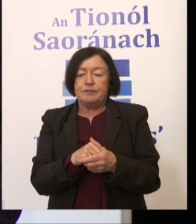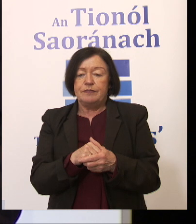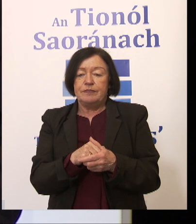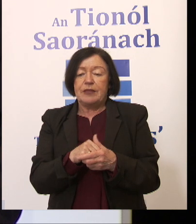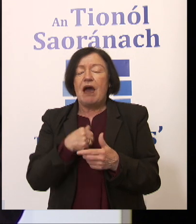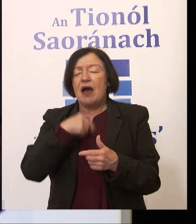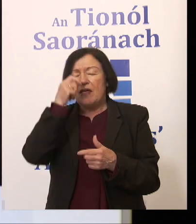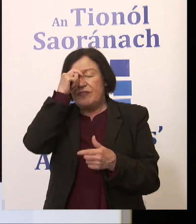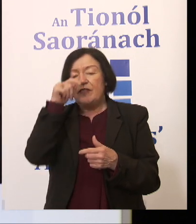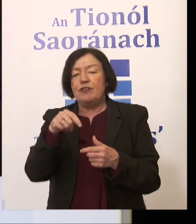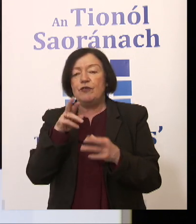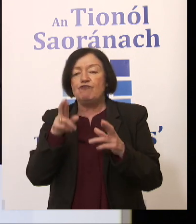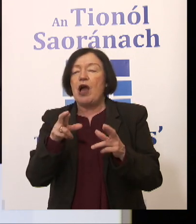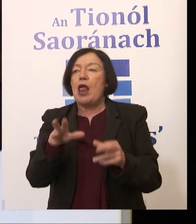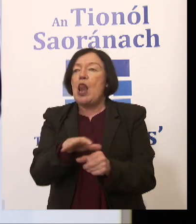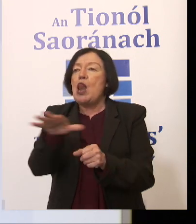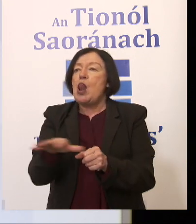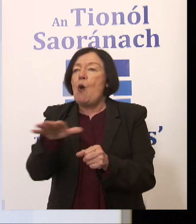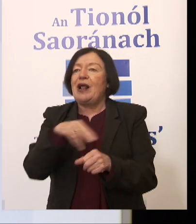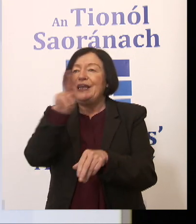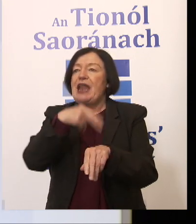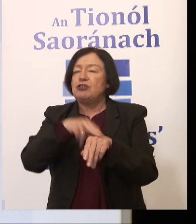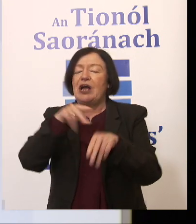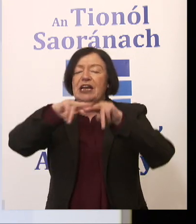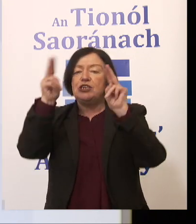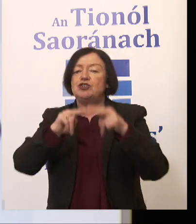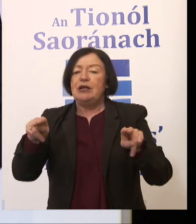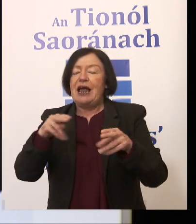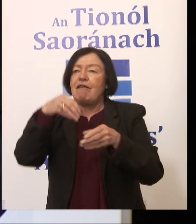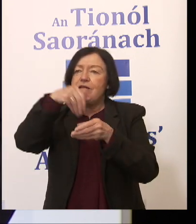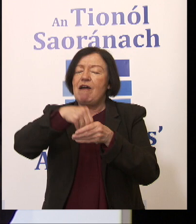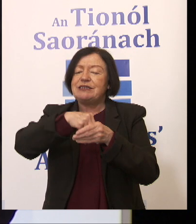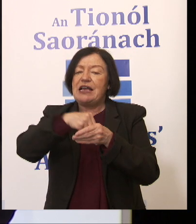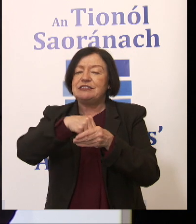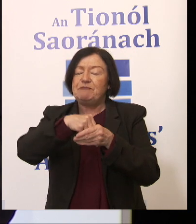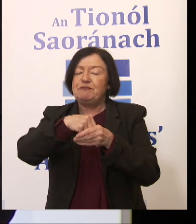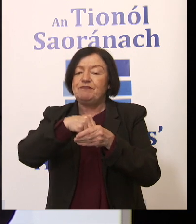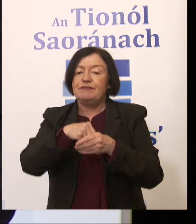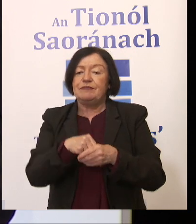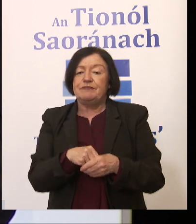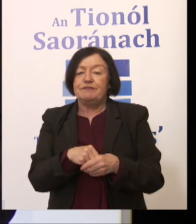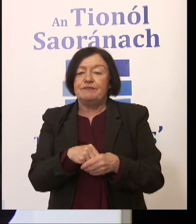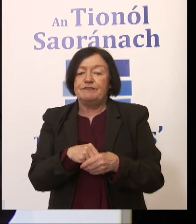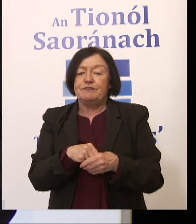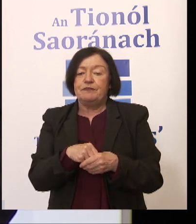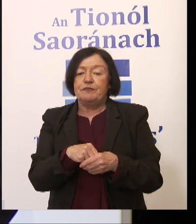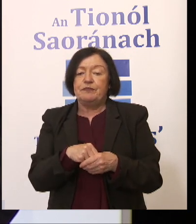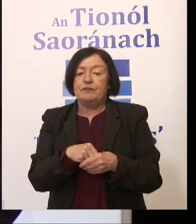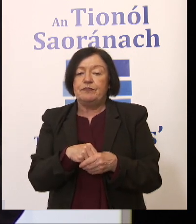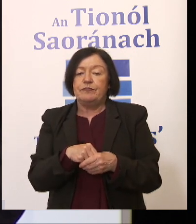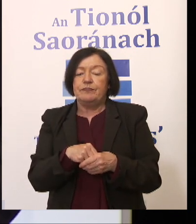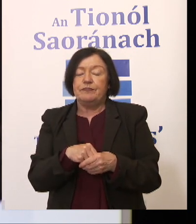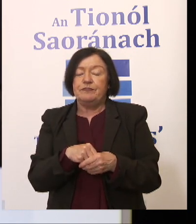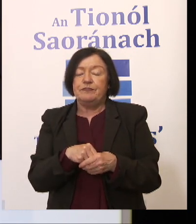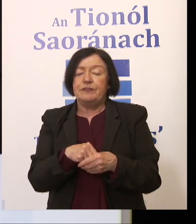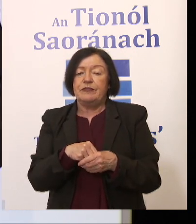and I suppose the proper local, national and international context that is set within.